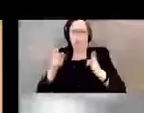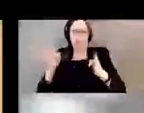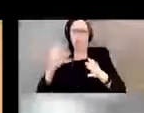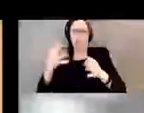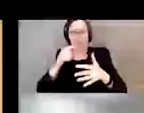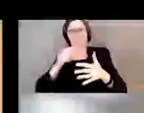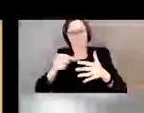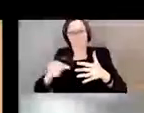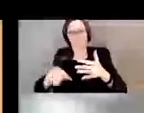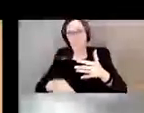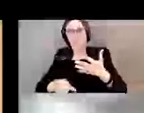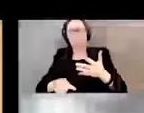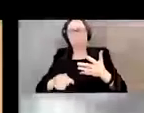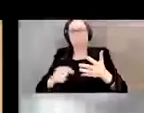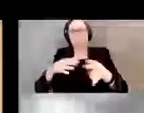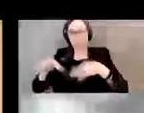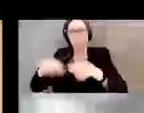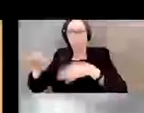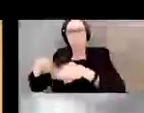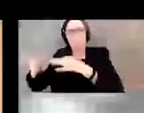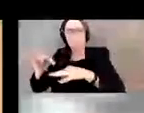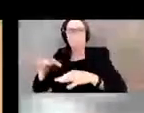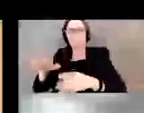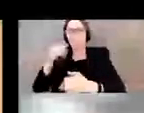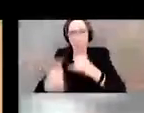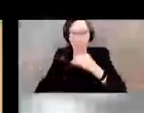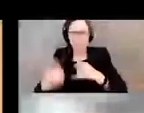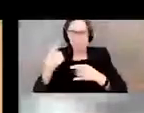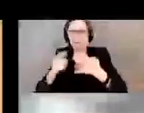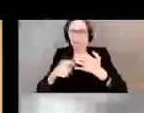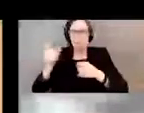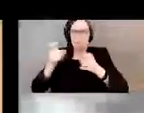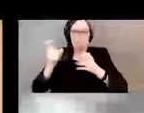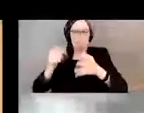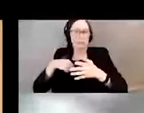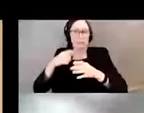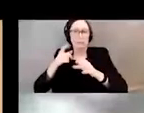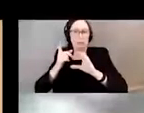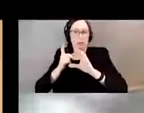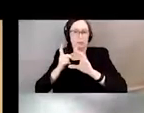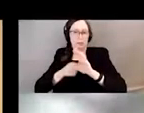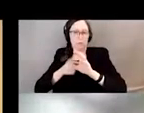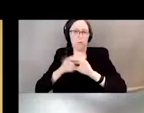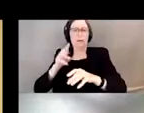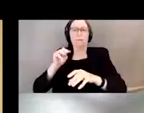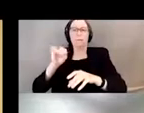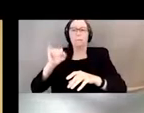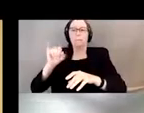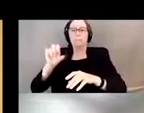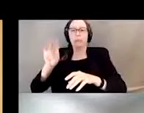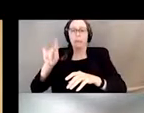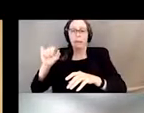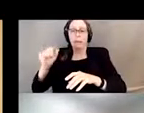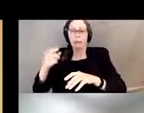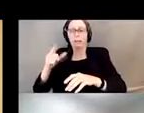1987. And the last general secretary of the Soviet Union, the last person in charge of the Soviet Union, is Mikhail Gorbachev. He's